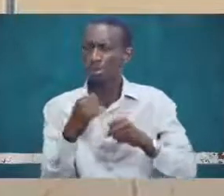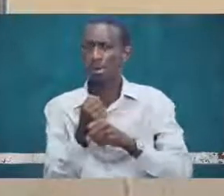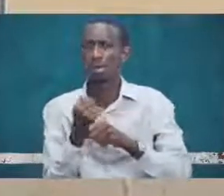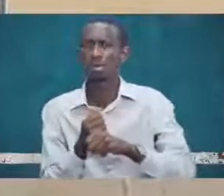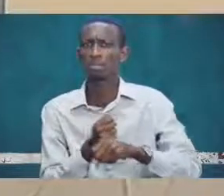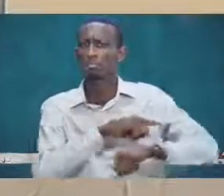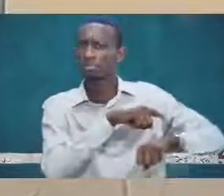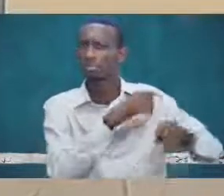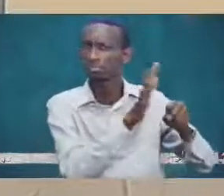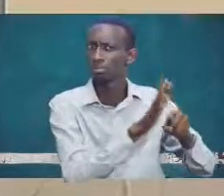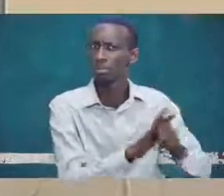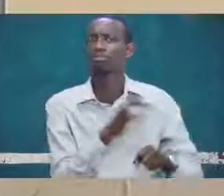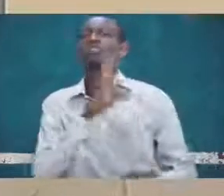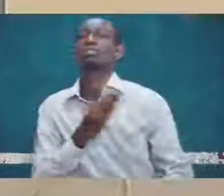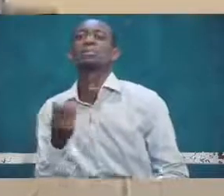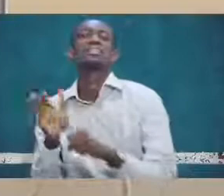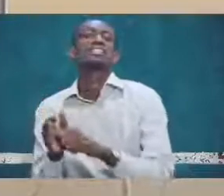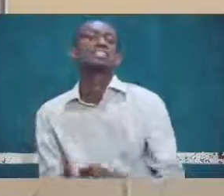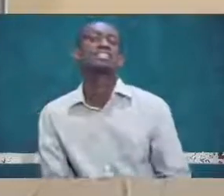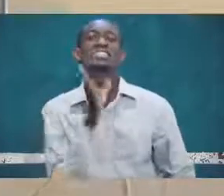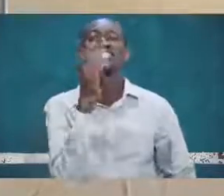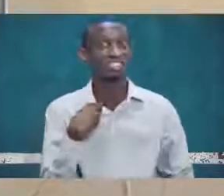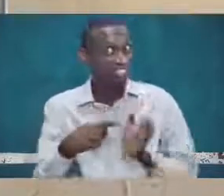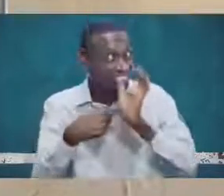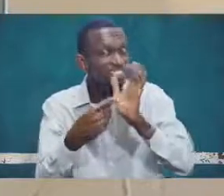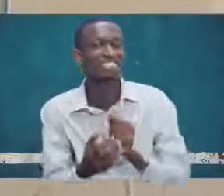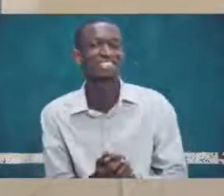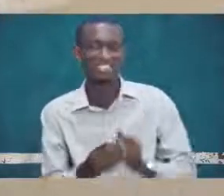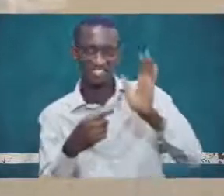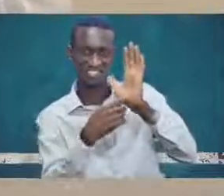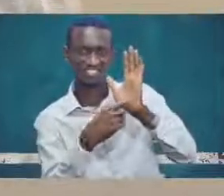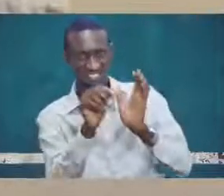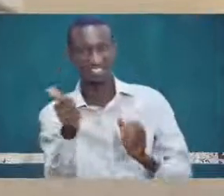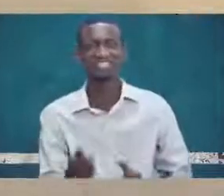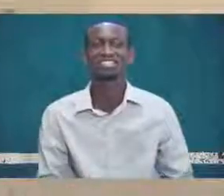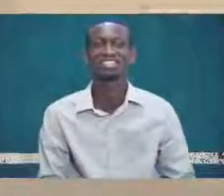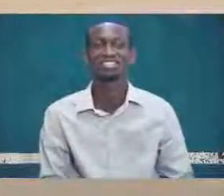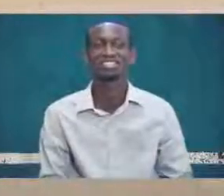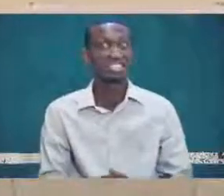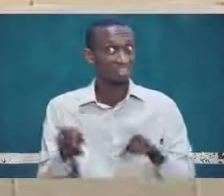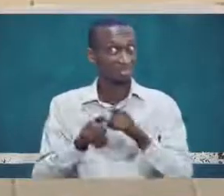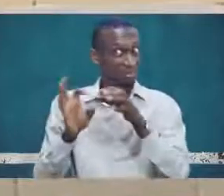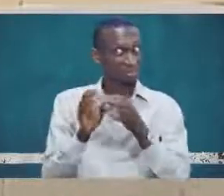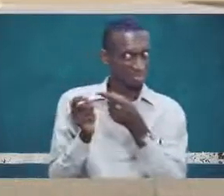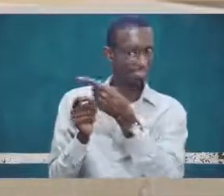very understandable. Let me give you the third example, which is actually proportional to this exercise as we have